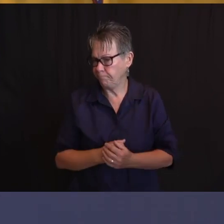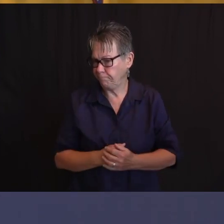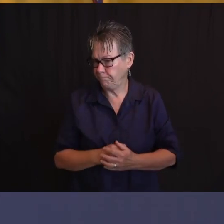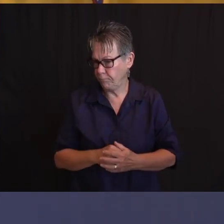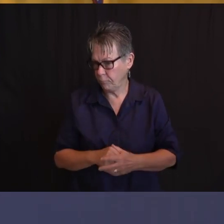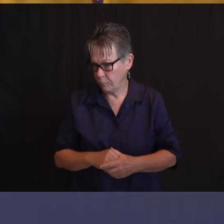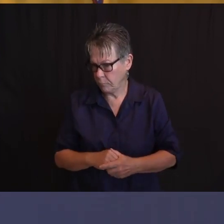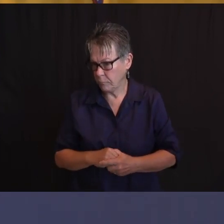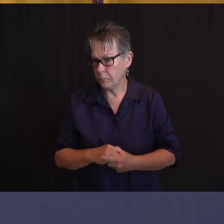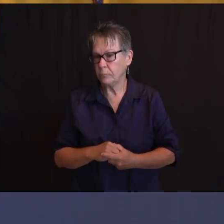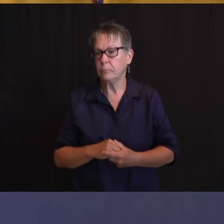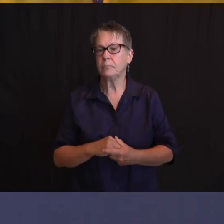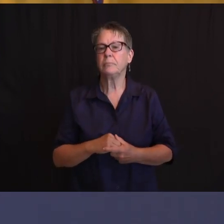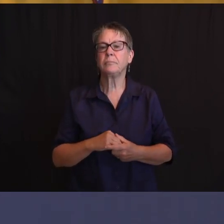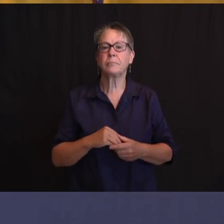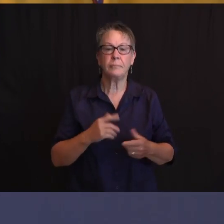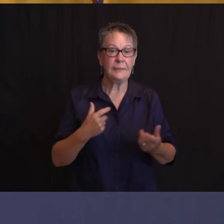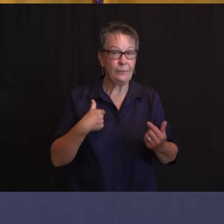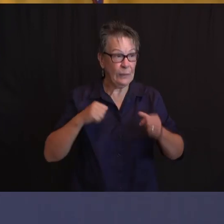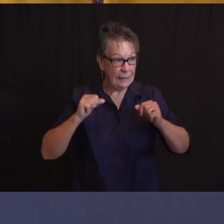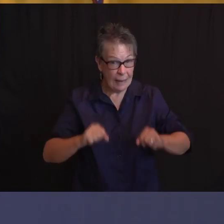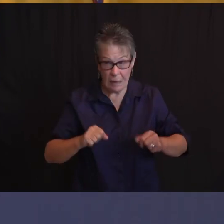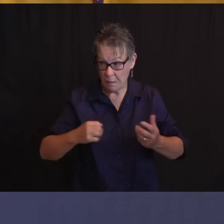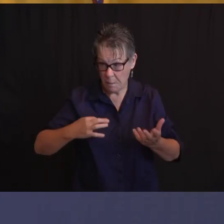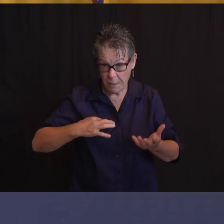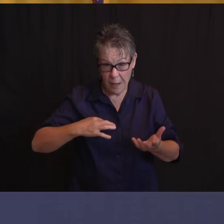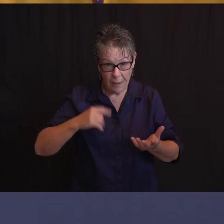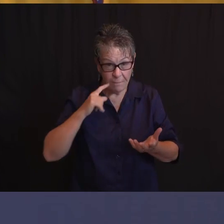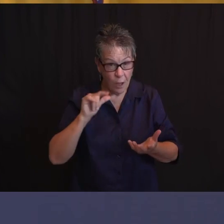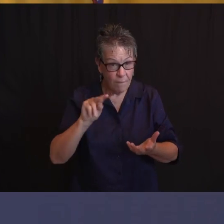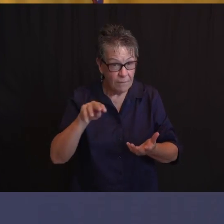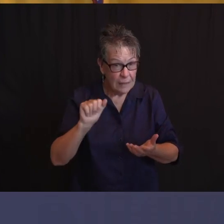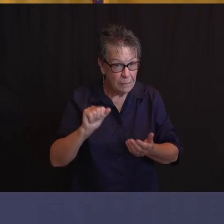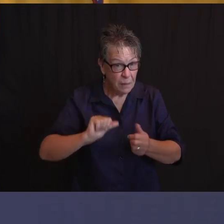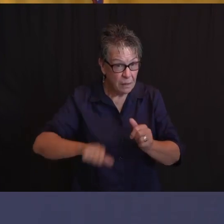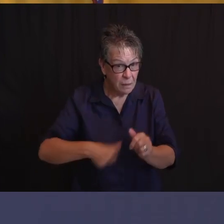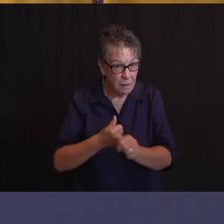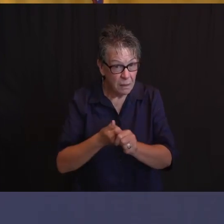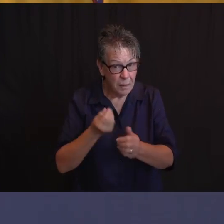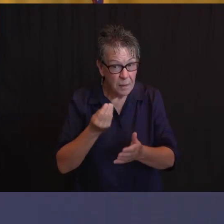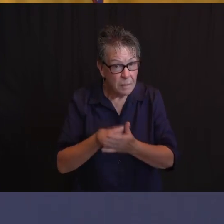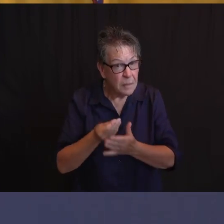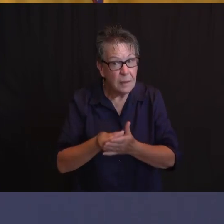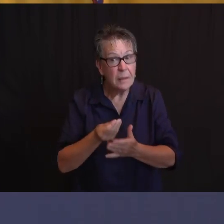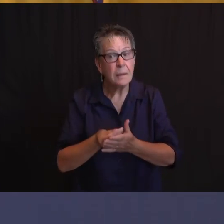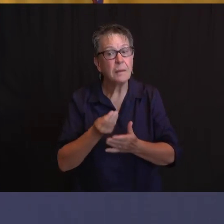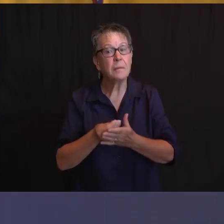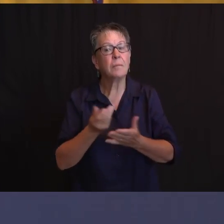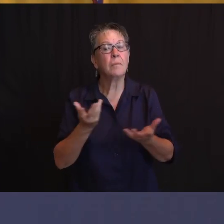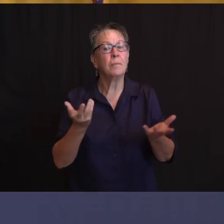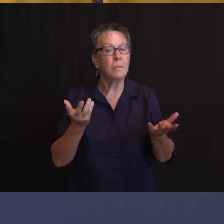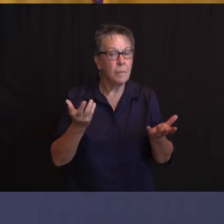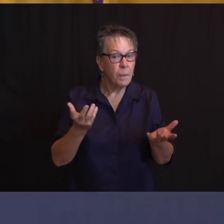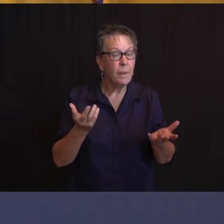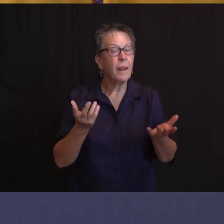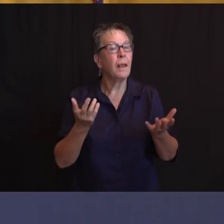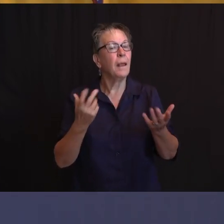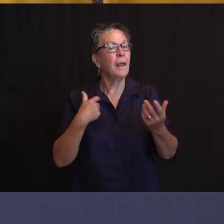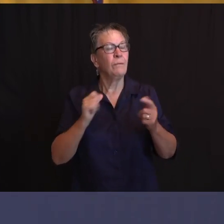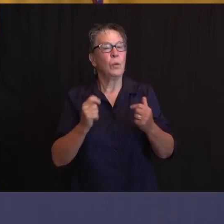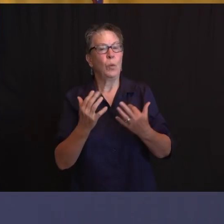any or all of that, we'll sign up. But we're not. We've got to get guidance on that first. Dustin.